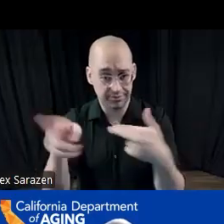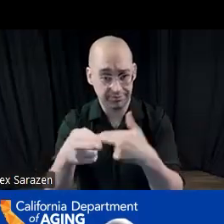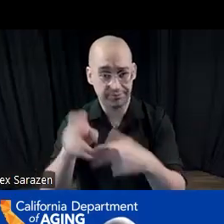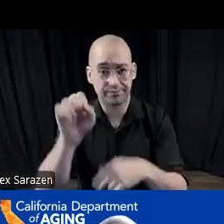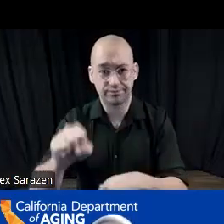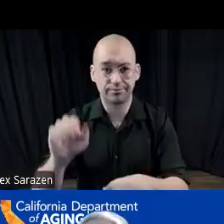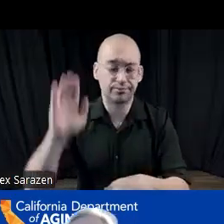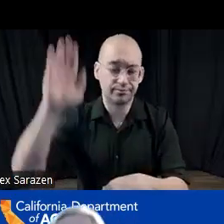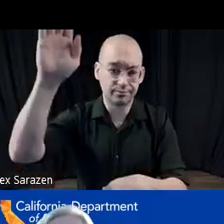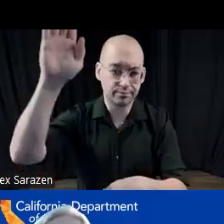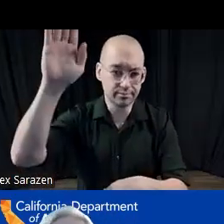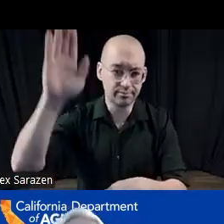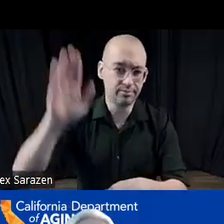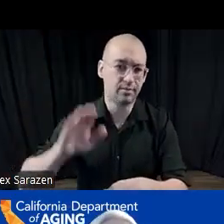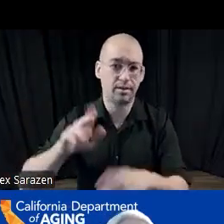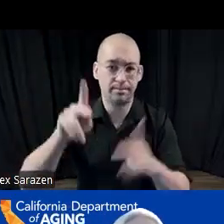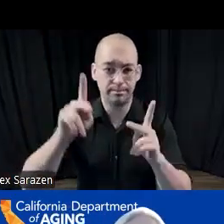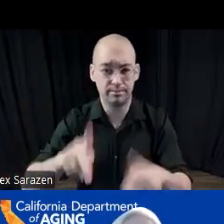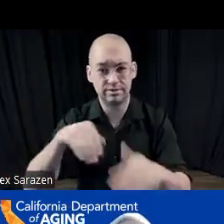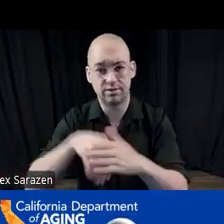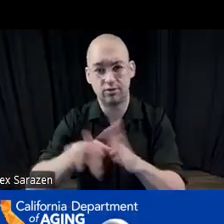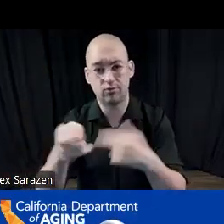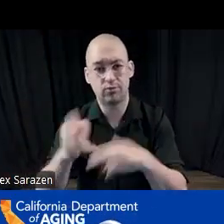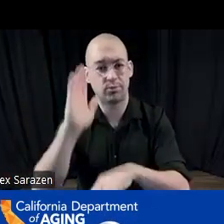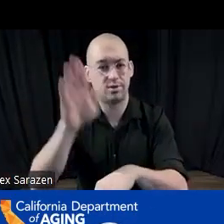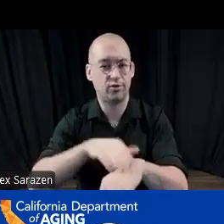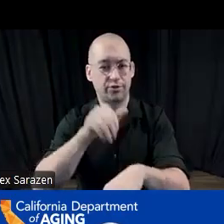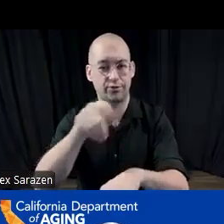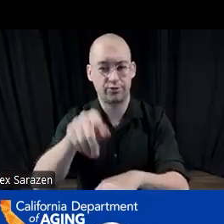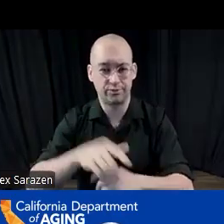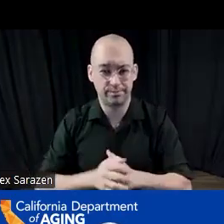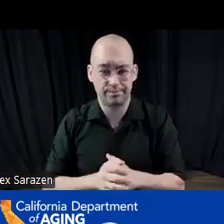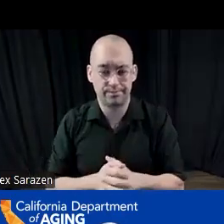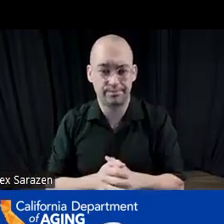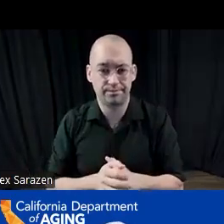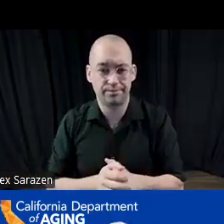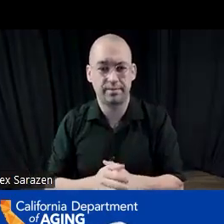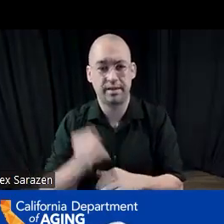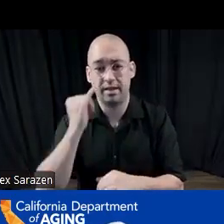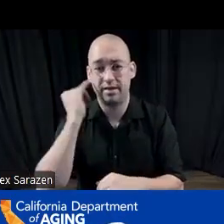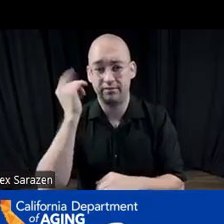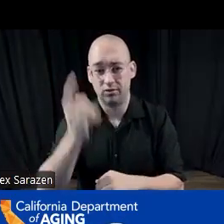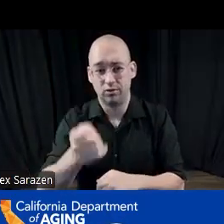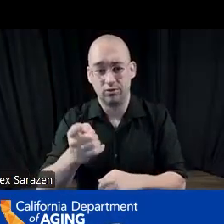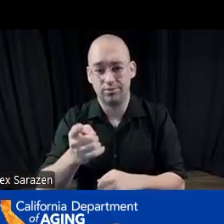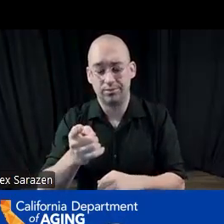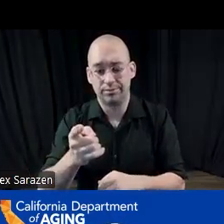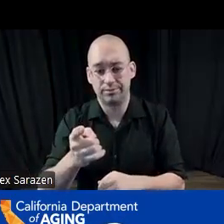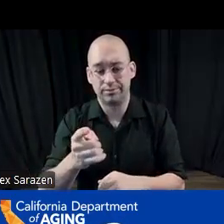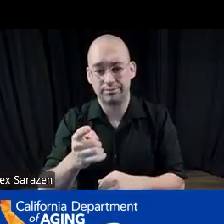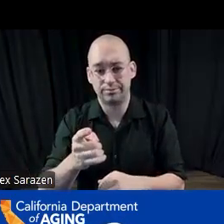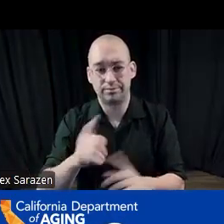hand and one of our colleagues in the room will call on you. If you are attending